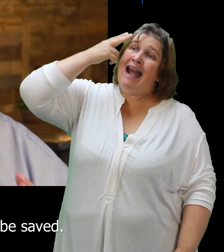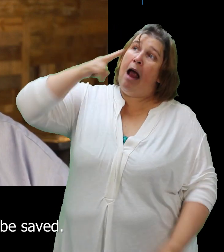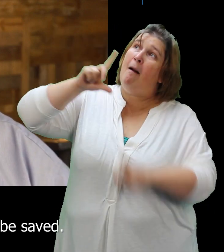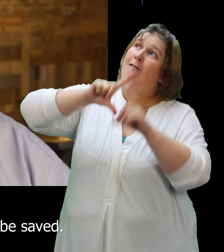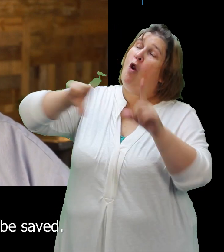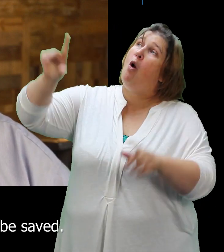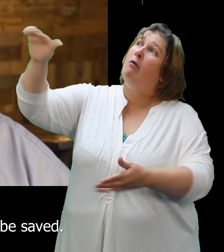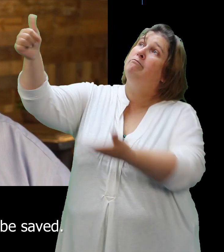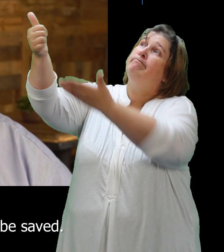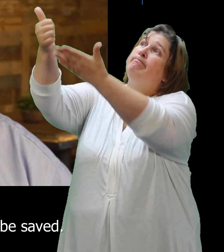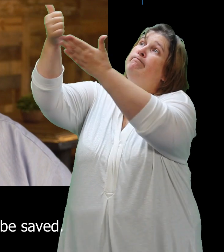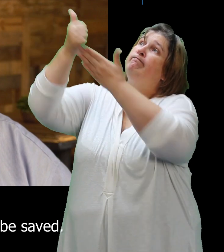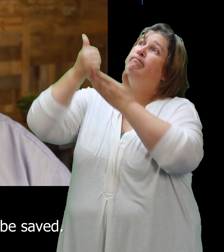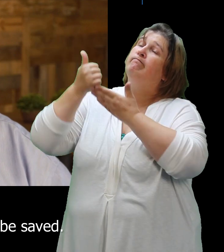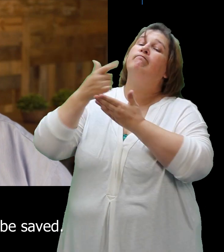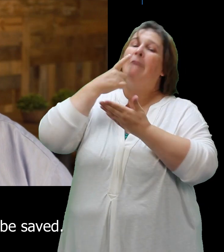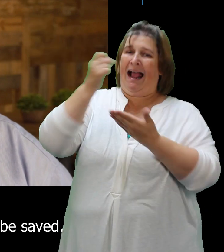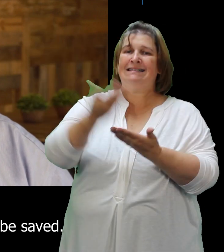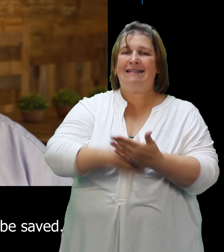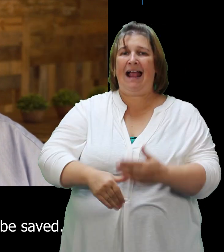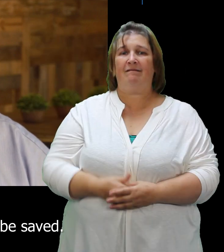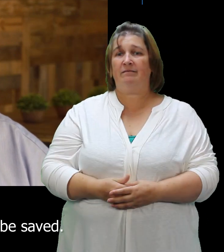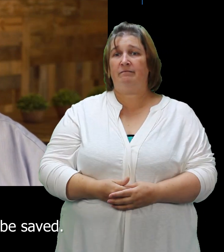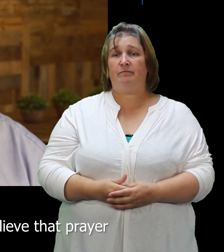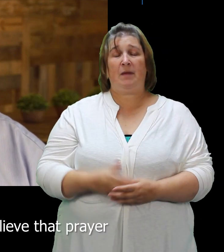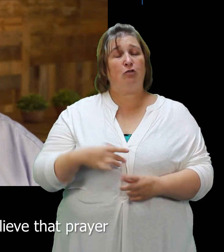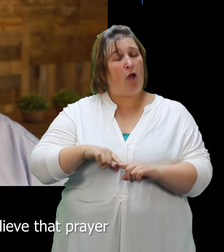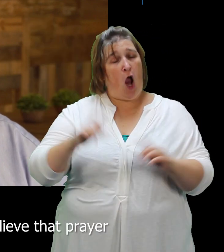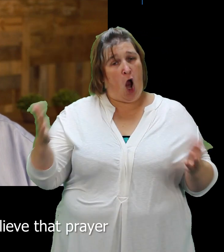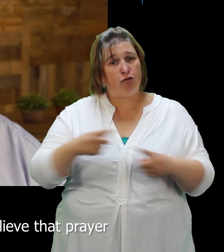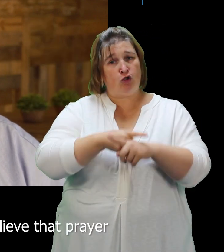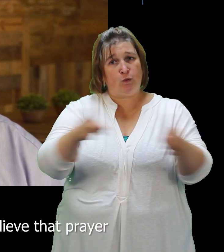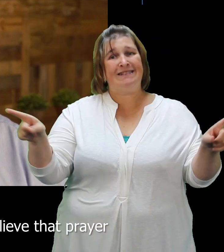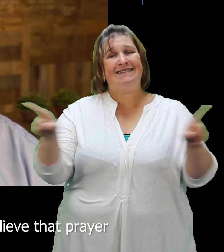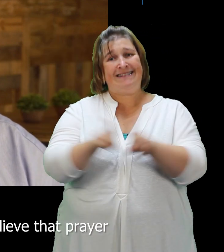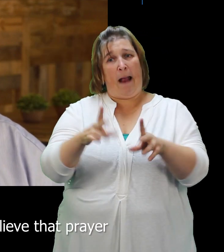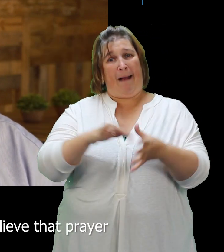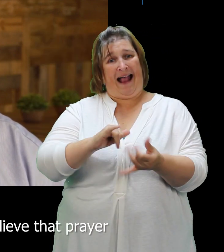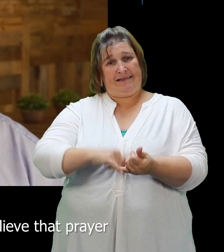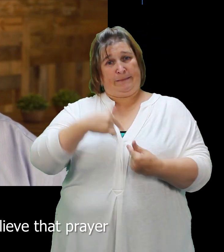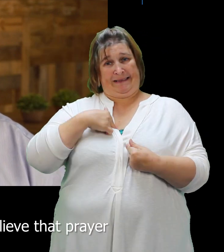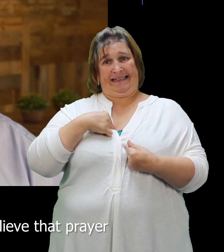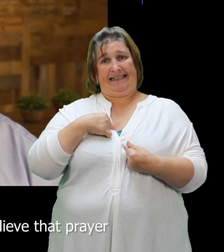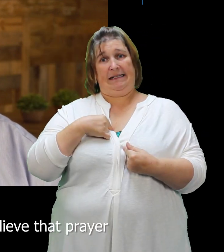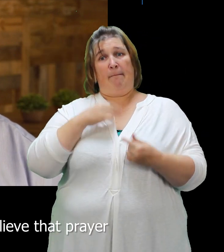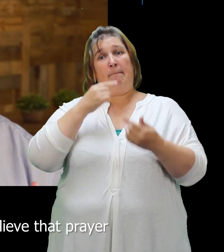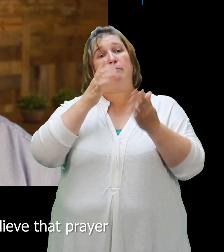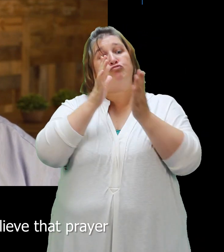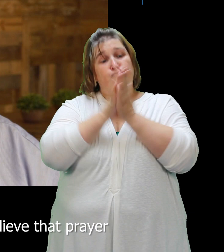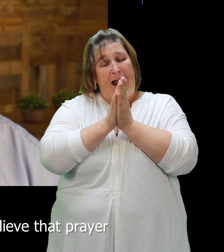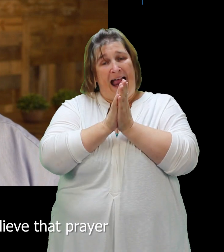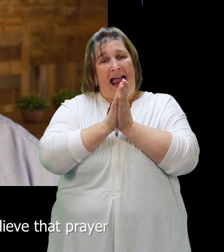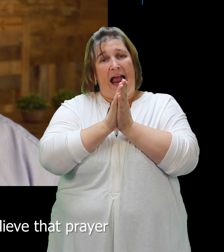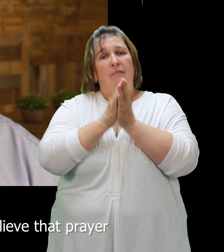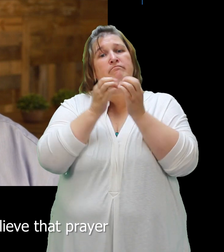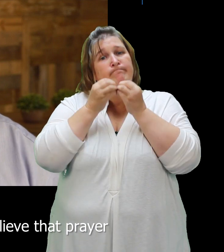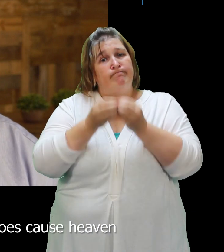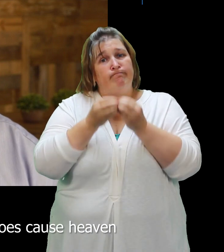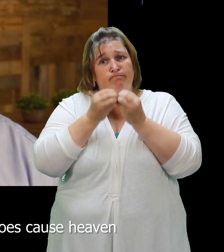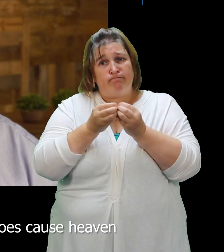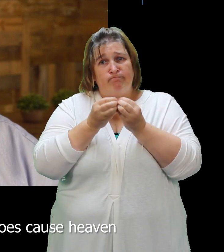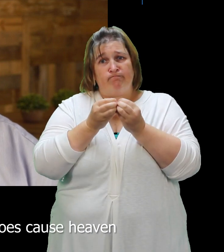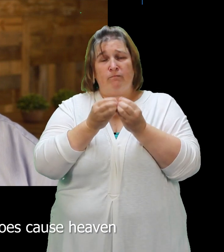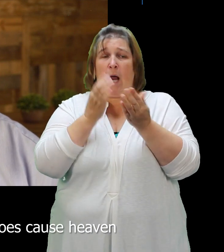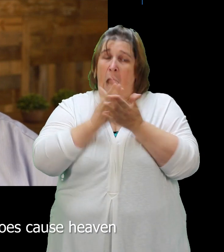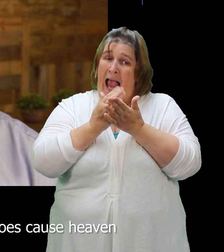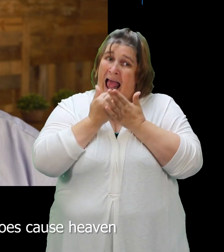on the name of the Lord shall be saved. I want to encourage you today to believe that prayer